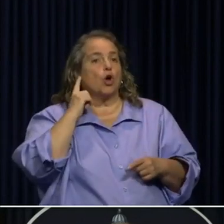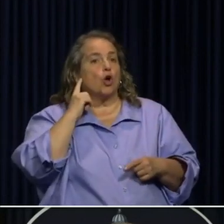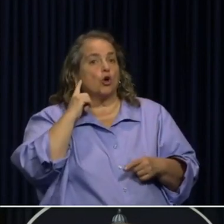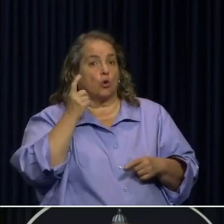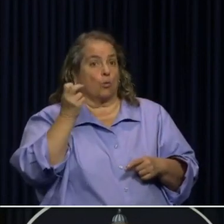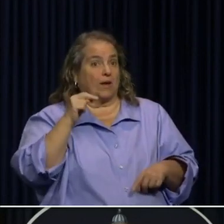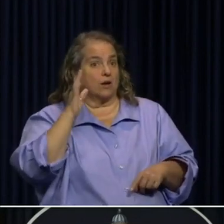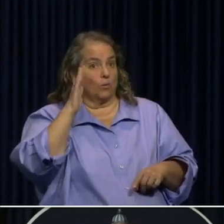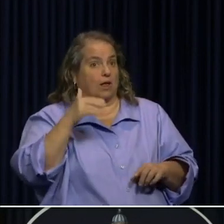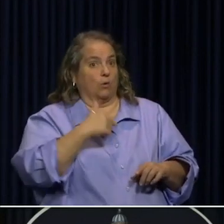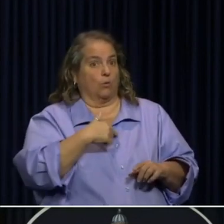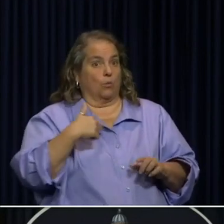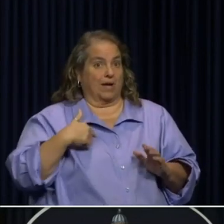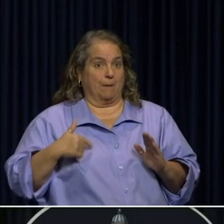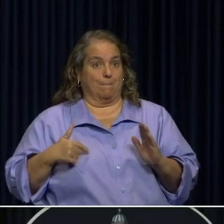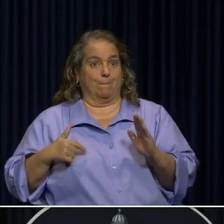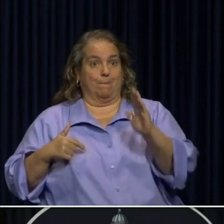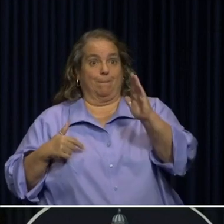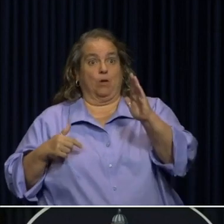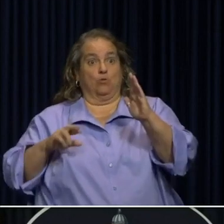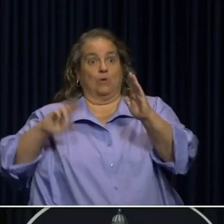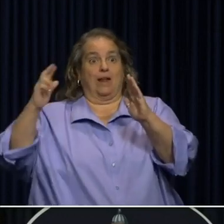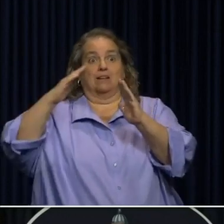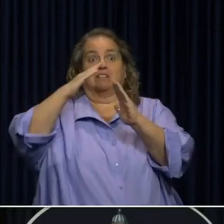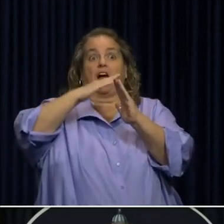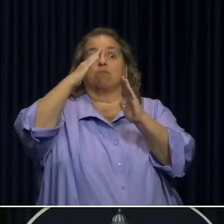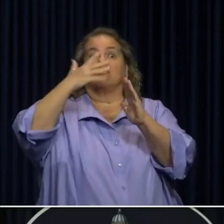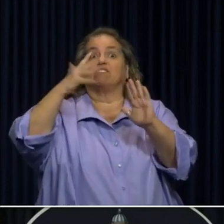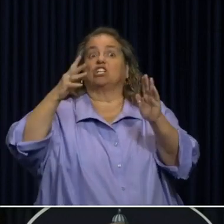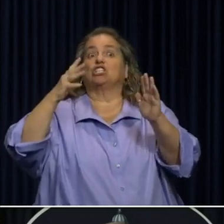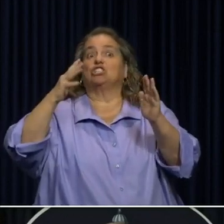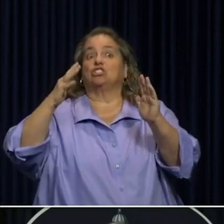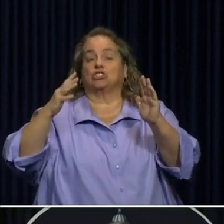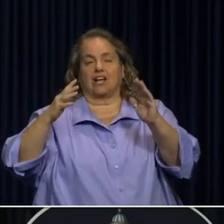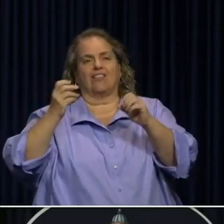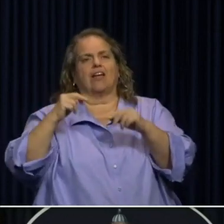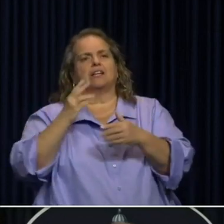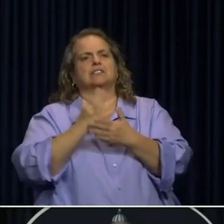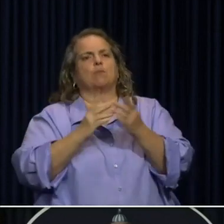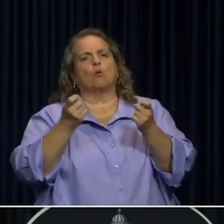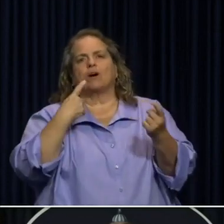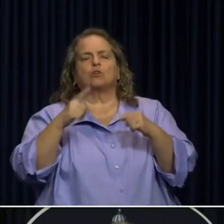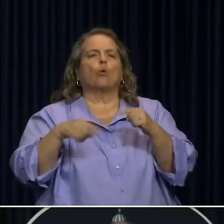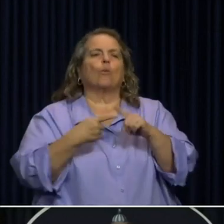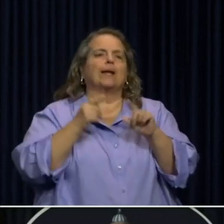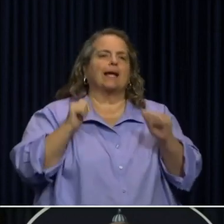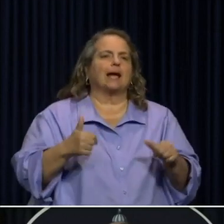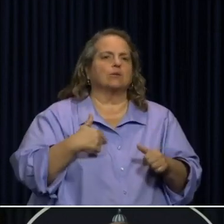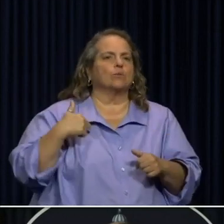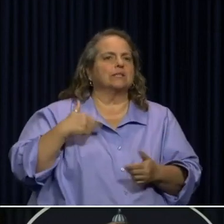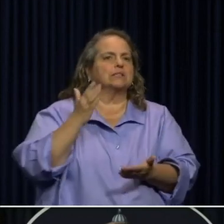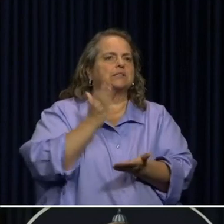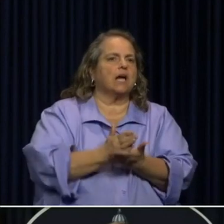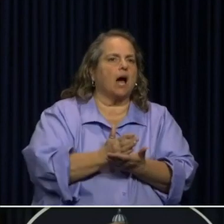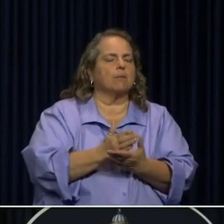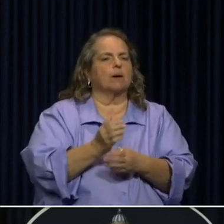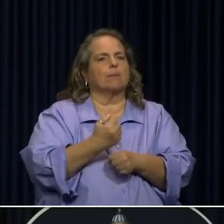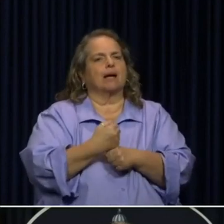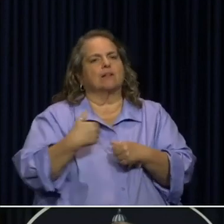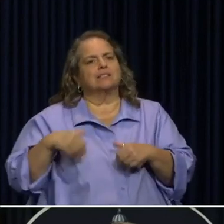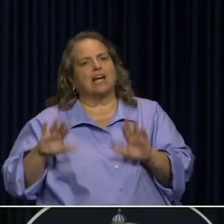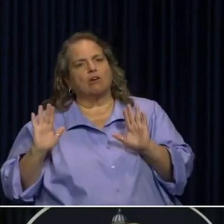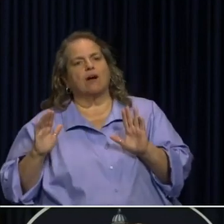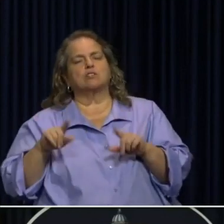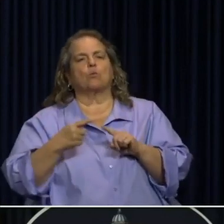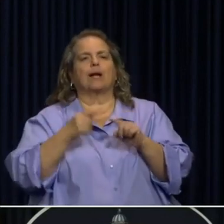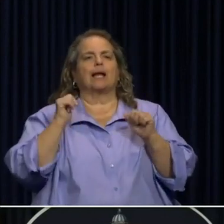we're going to hit a peak, and then a lot of questions already about, well, when can we stop making the sacrifices